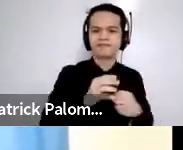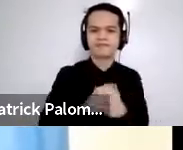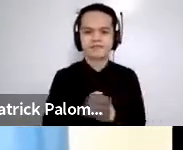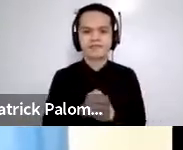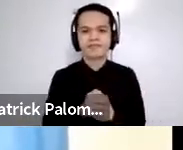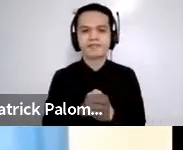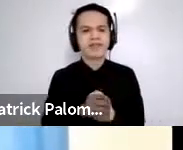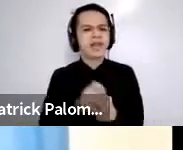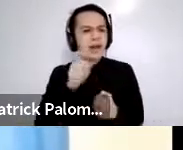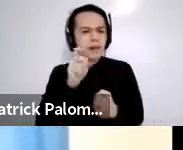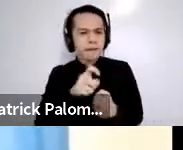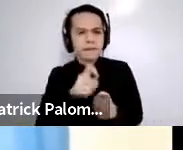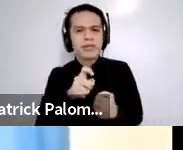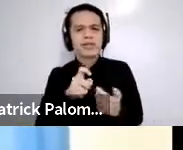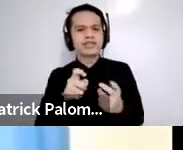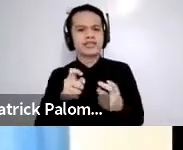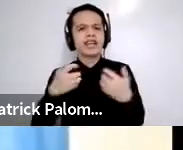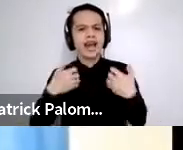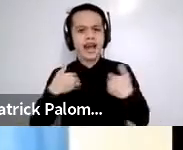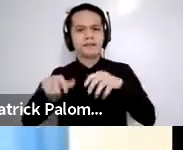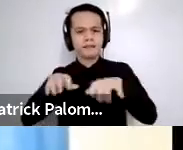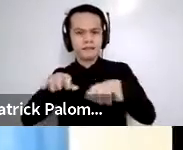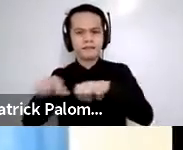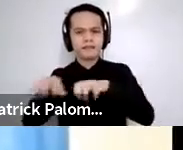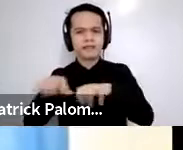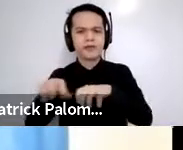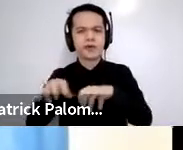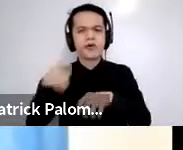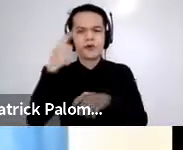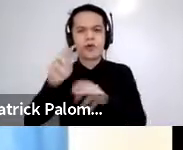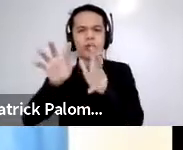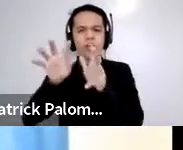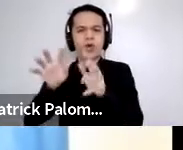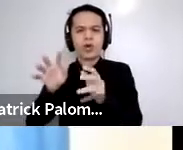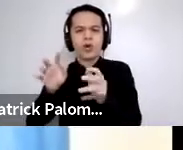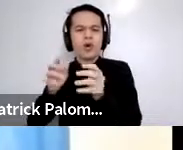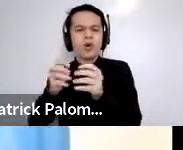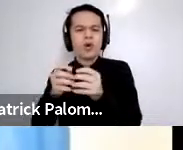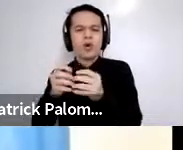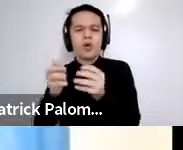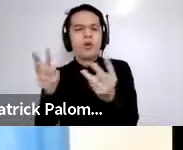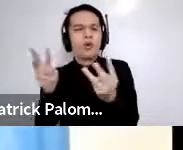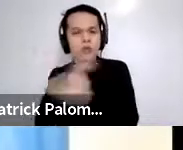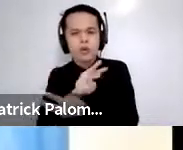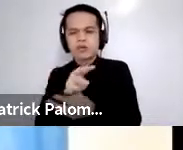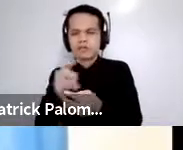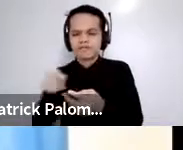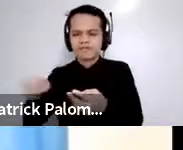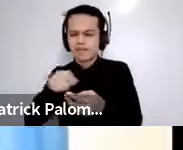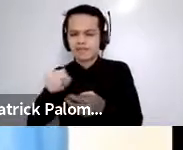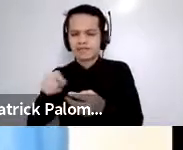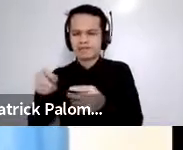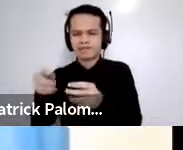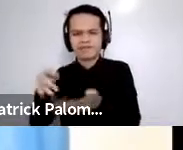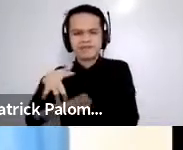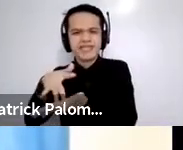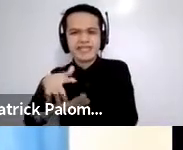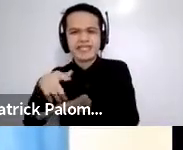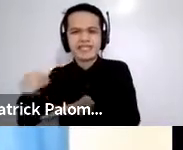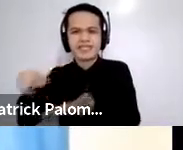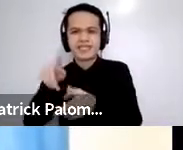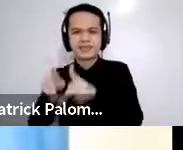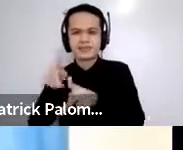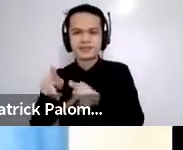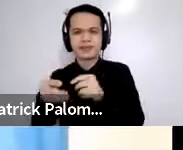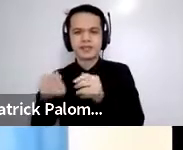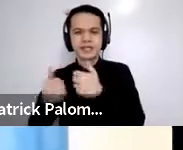climate action for the world's most vulnerable people. This year, the Philippines will be hosting the